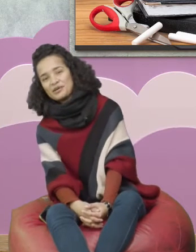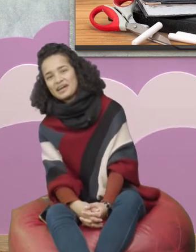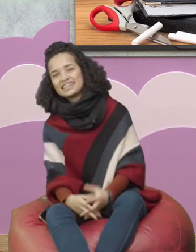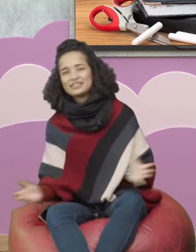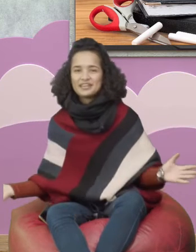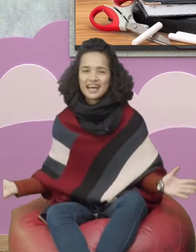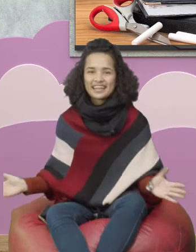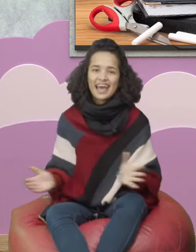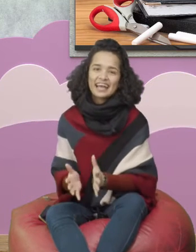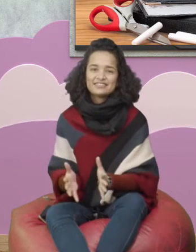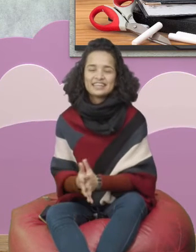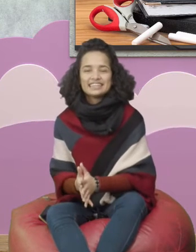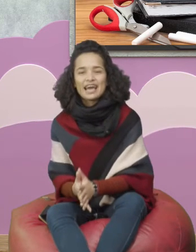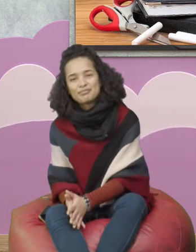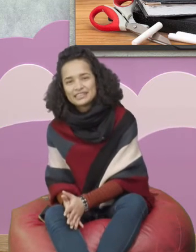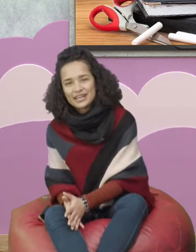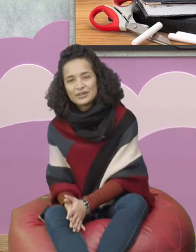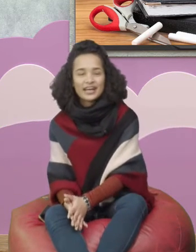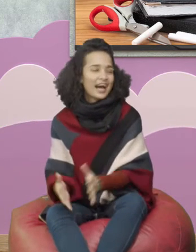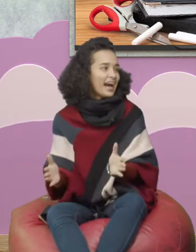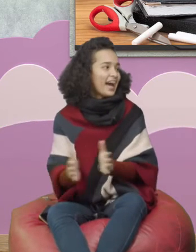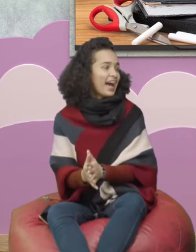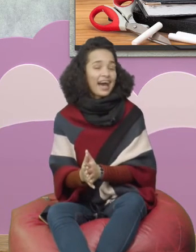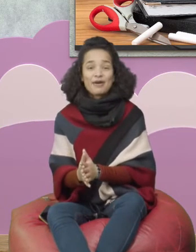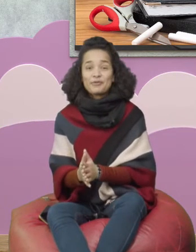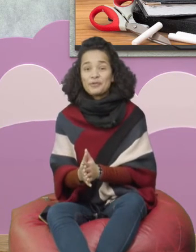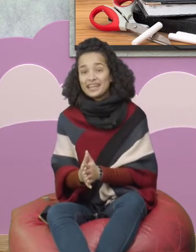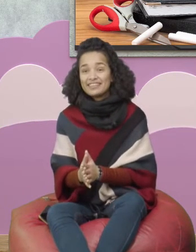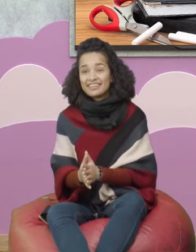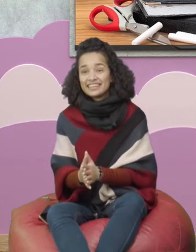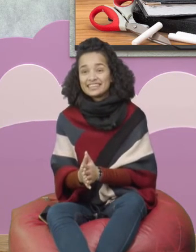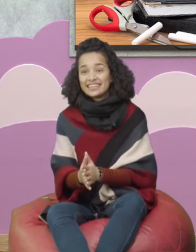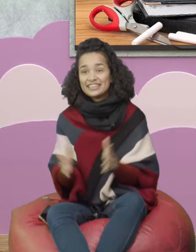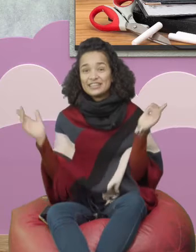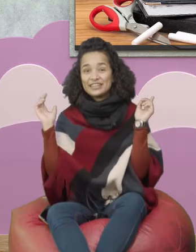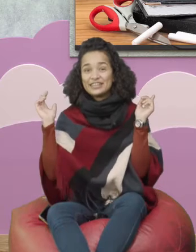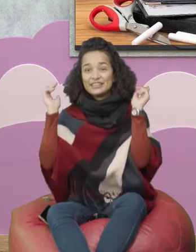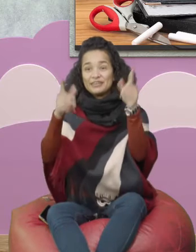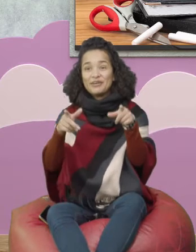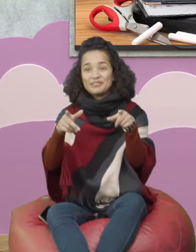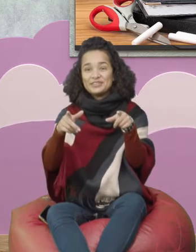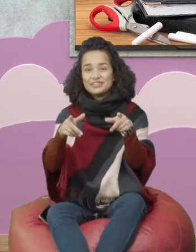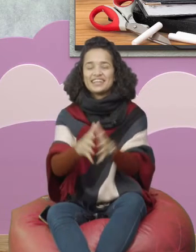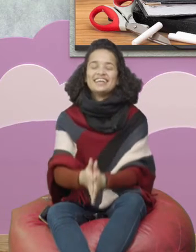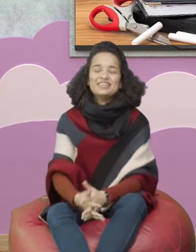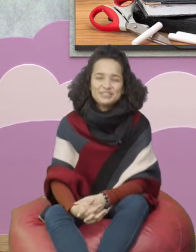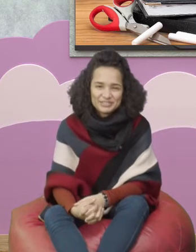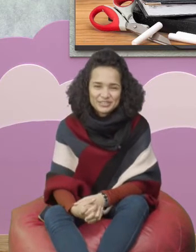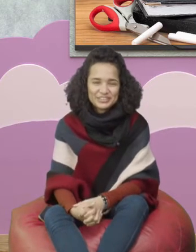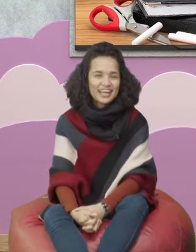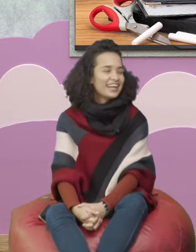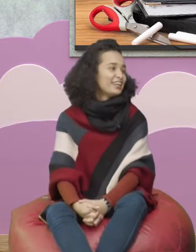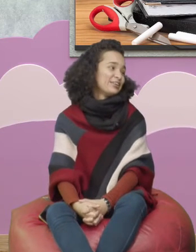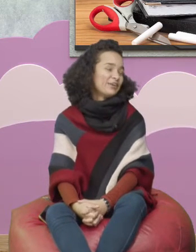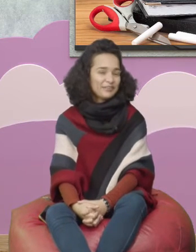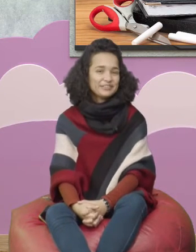friends, and welcome back to another Active Kids episode where we invest in your future. Whose